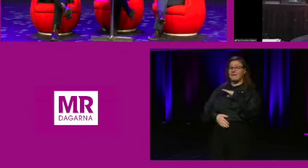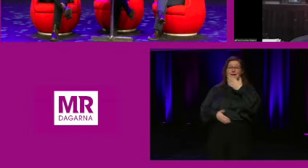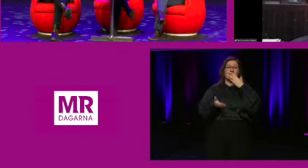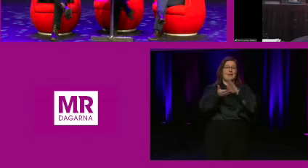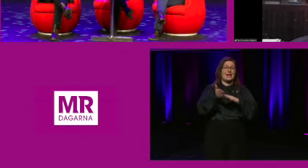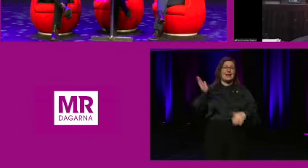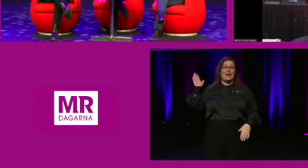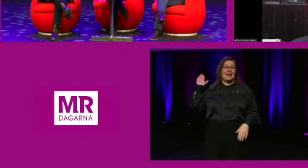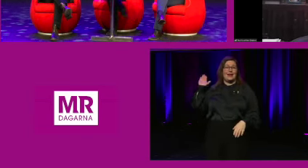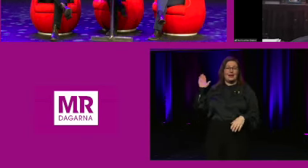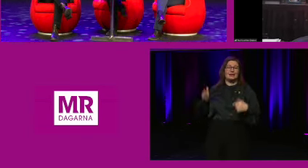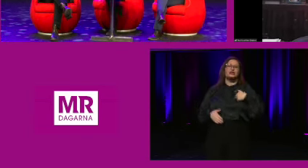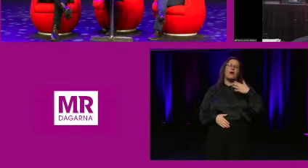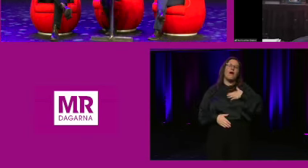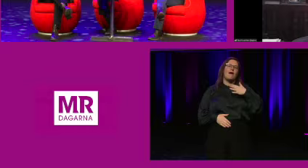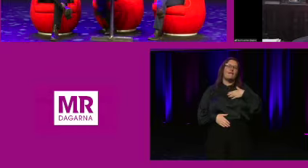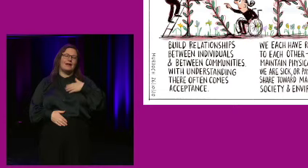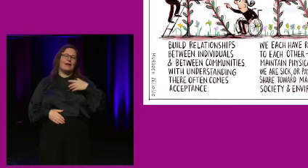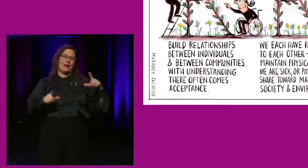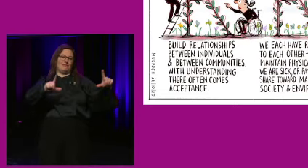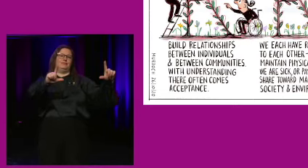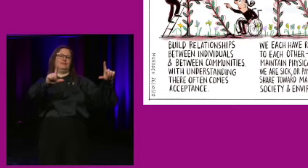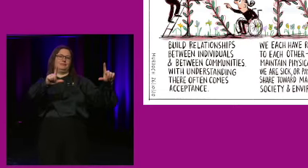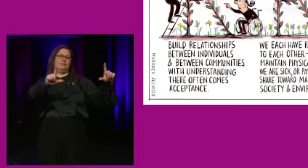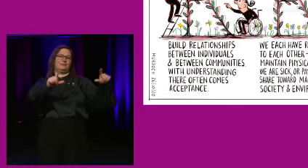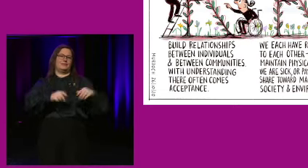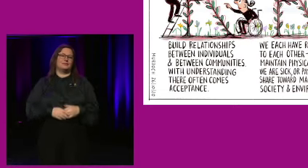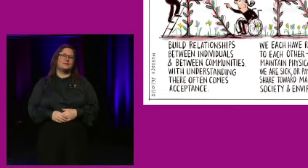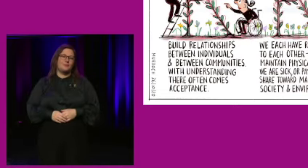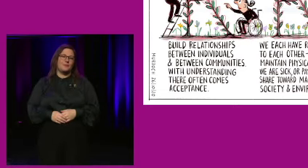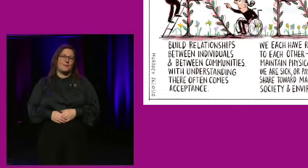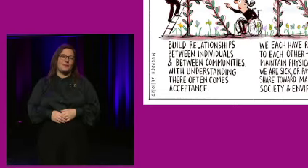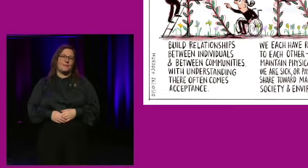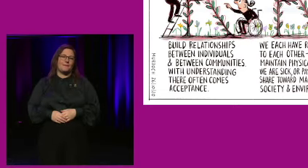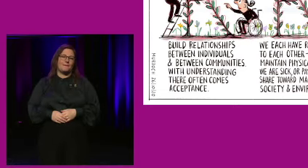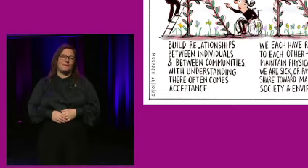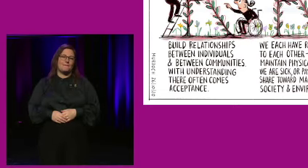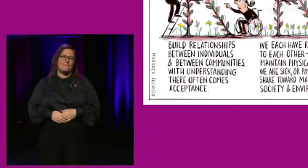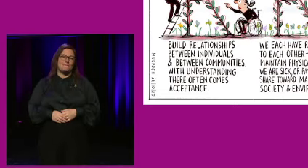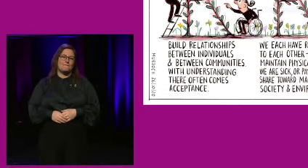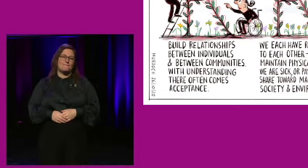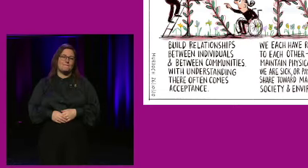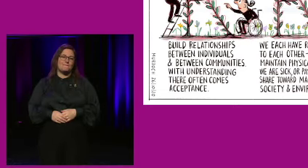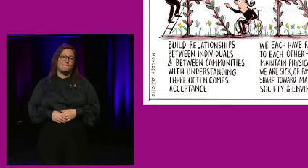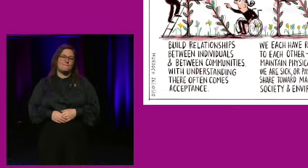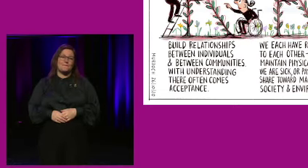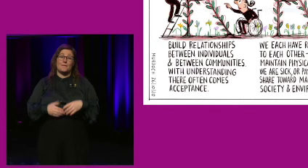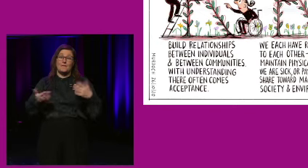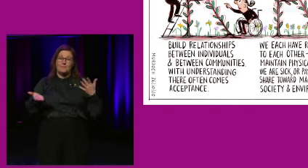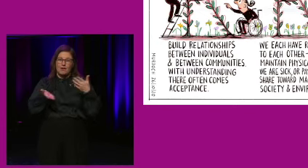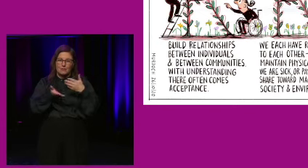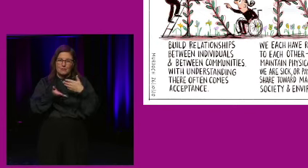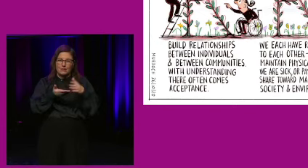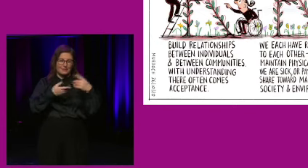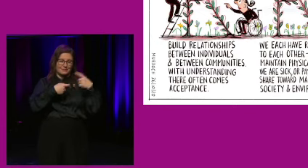I'd like to look at briefly now with you. And the story behind the cartoon is that a year or so